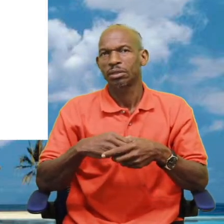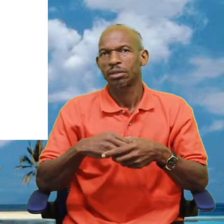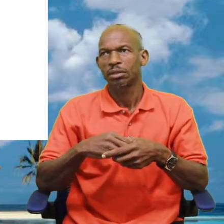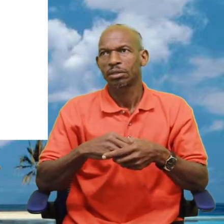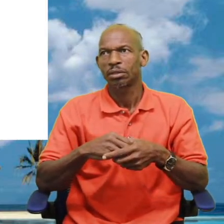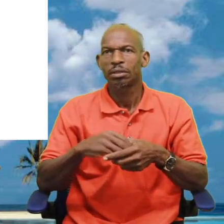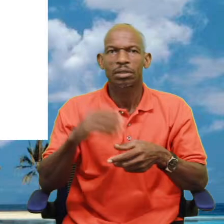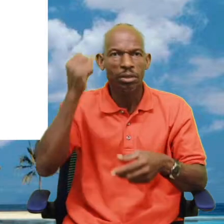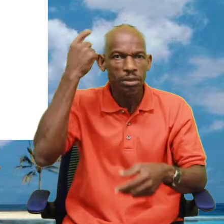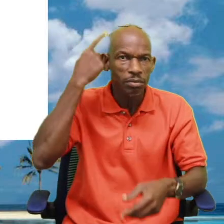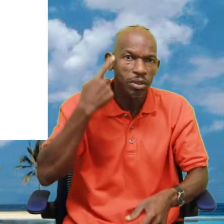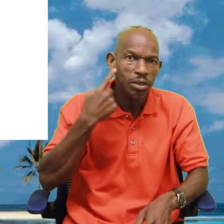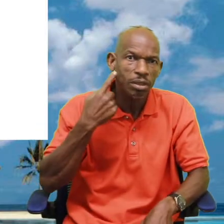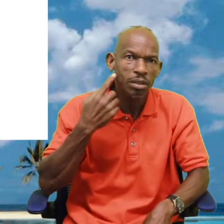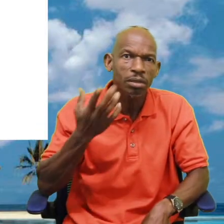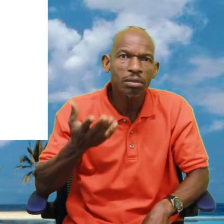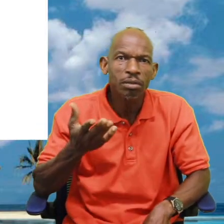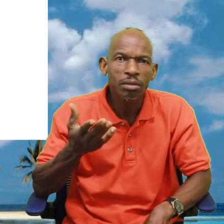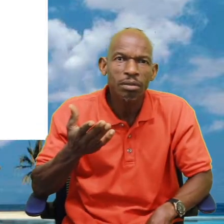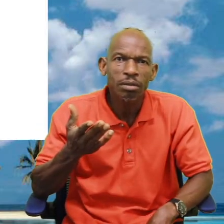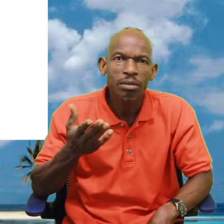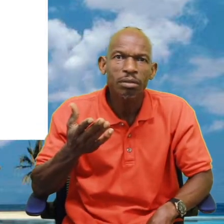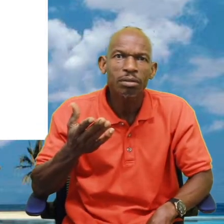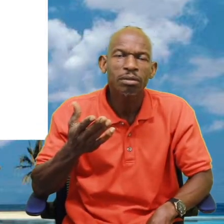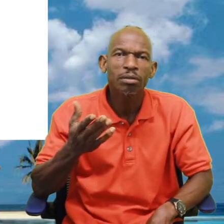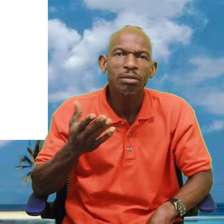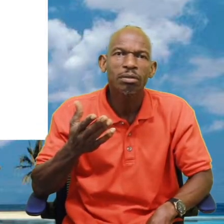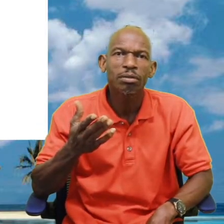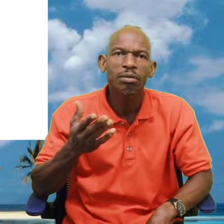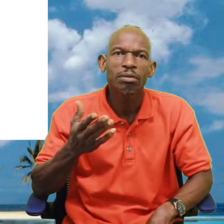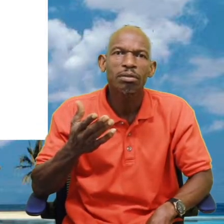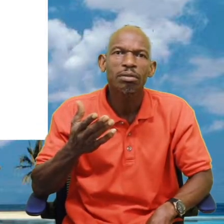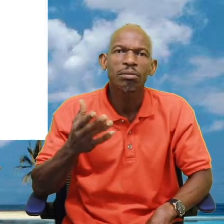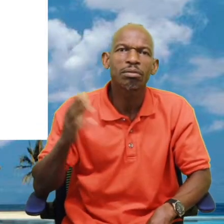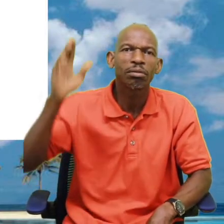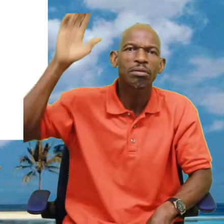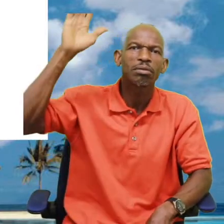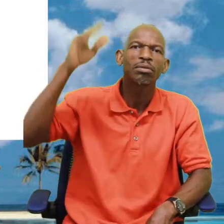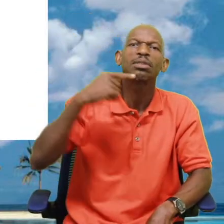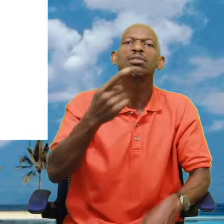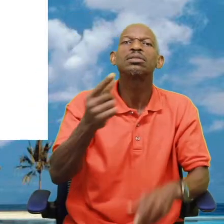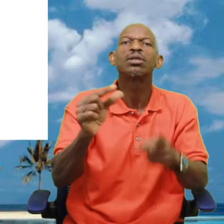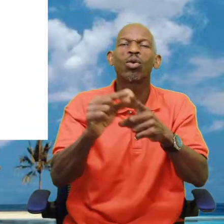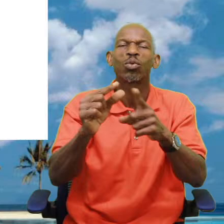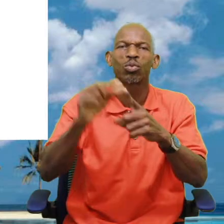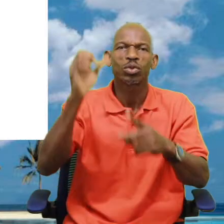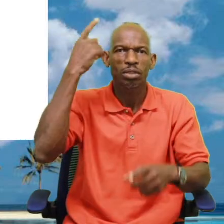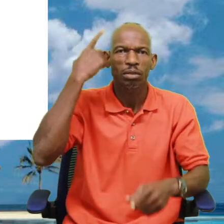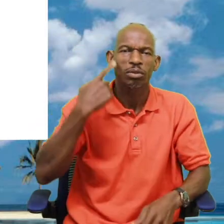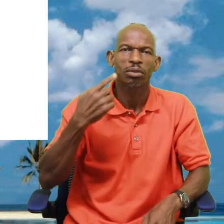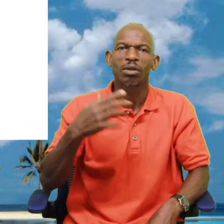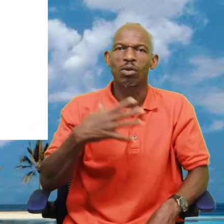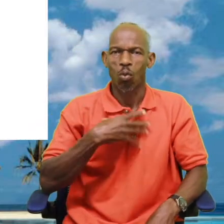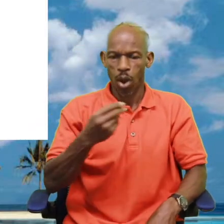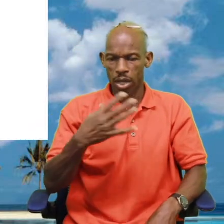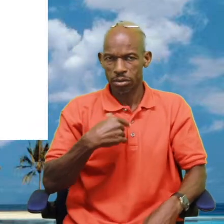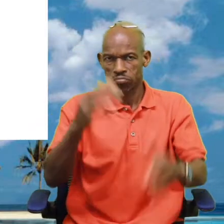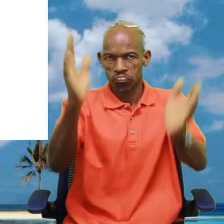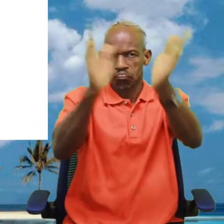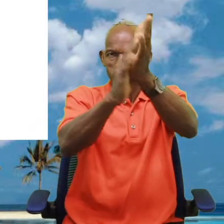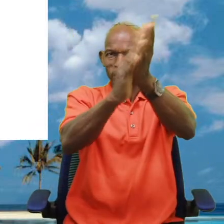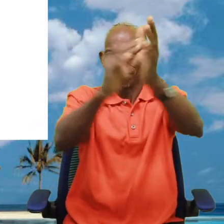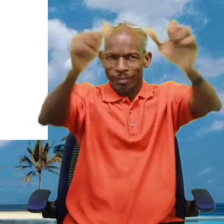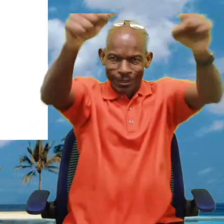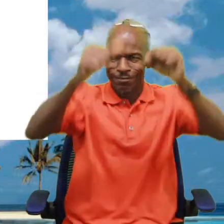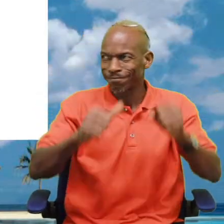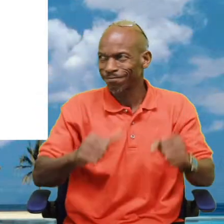Yes, Bricky. Yes, Bricky's hand is up. Tell me a word. White. Very good. So